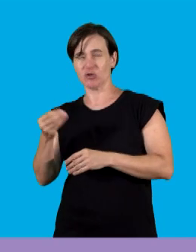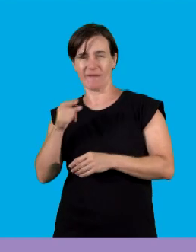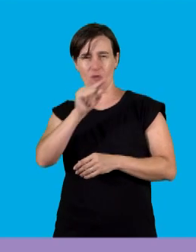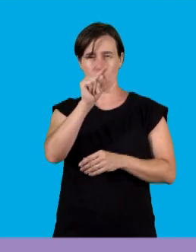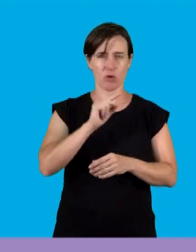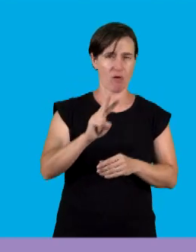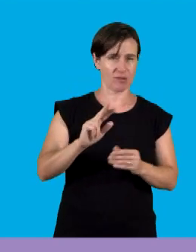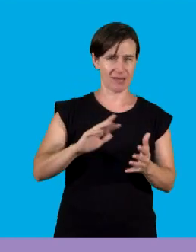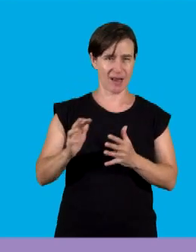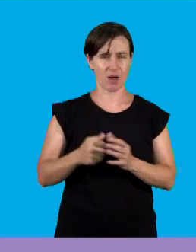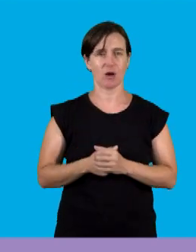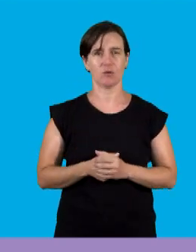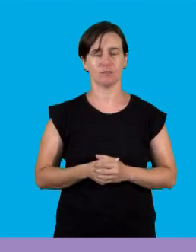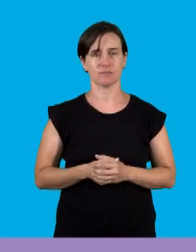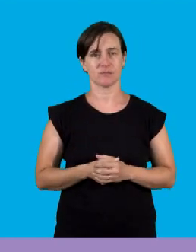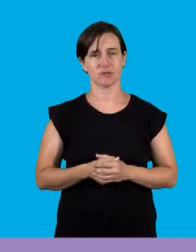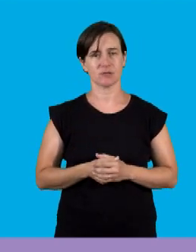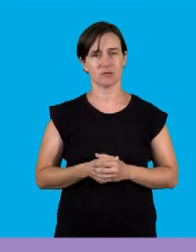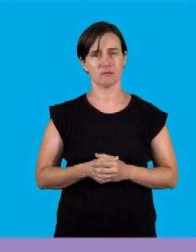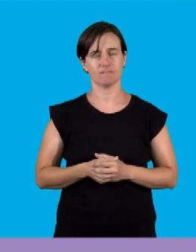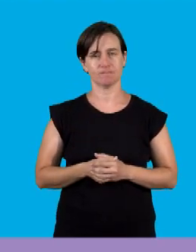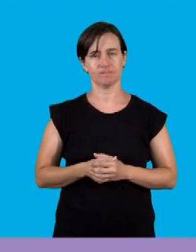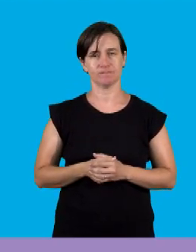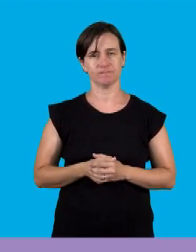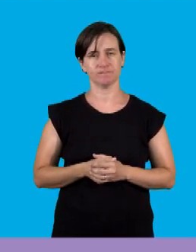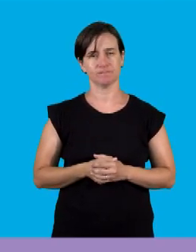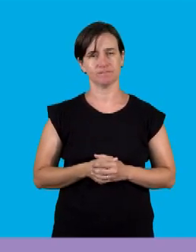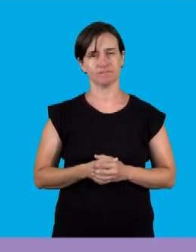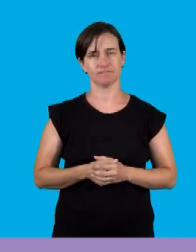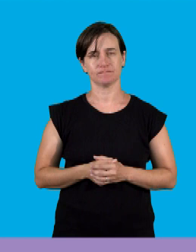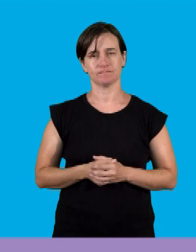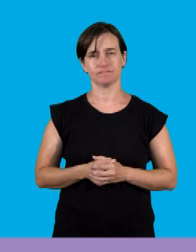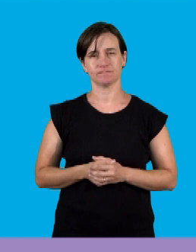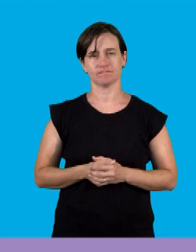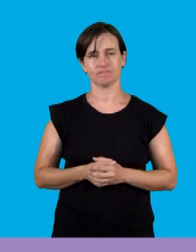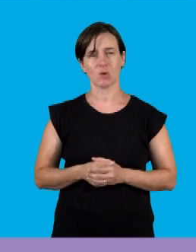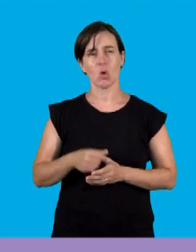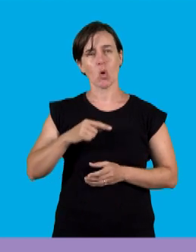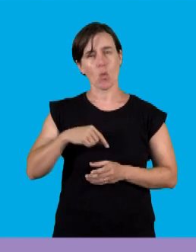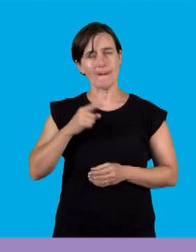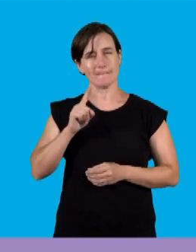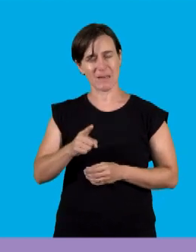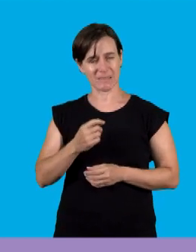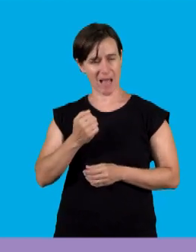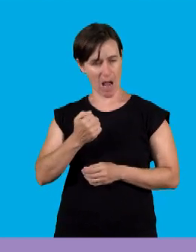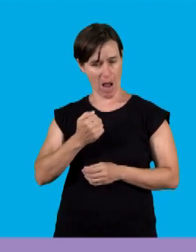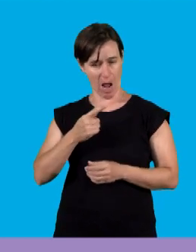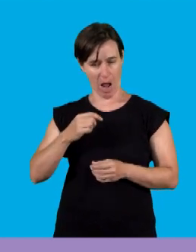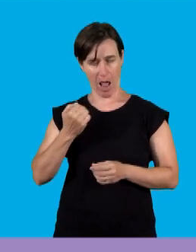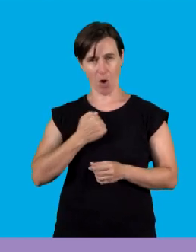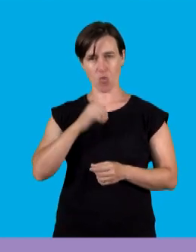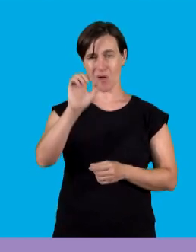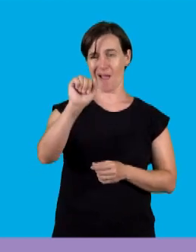work with the figures that we used in the practice questions, but now we are going to come up with those